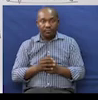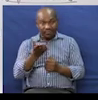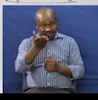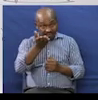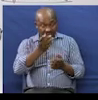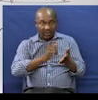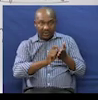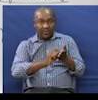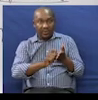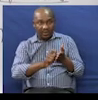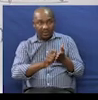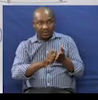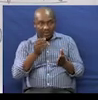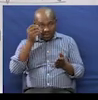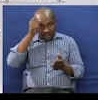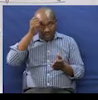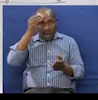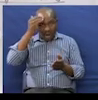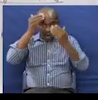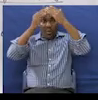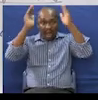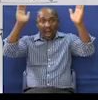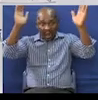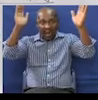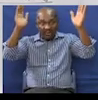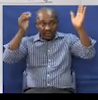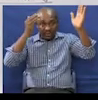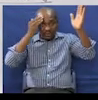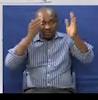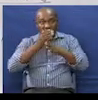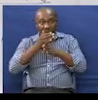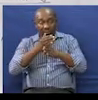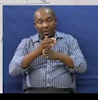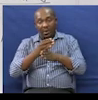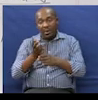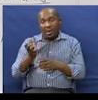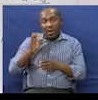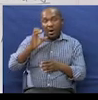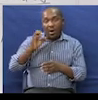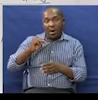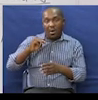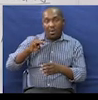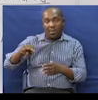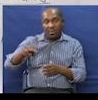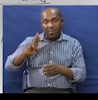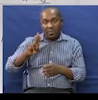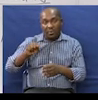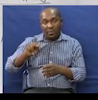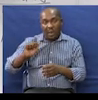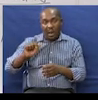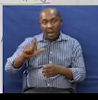all aware with communalism. We have seen what